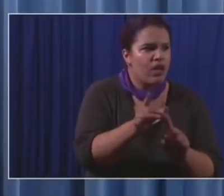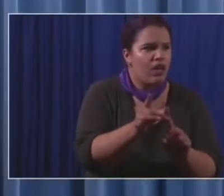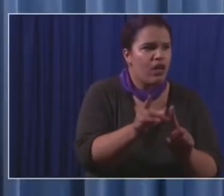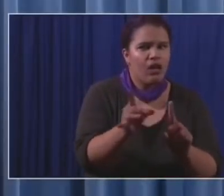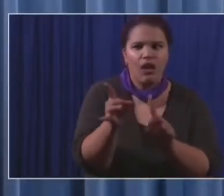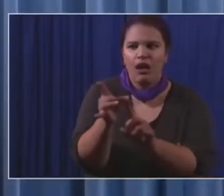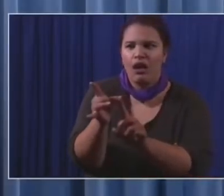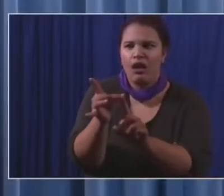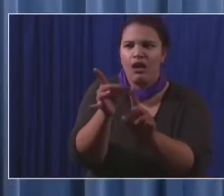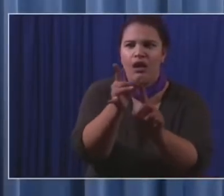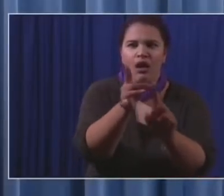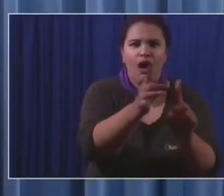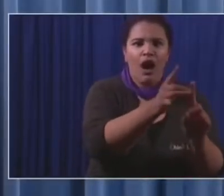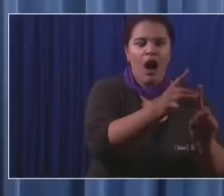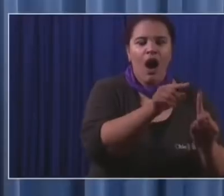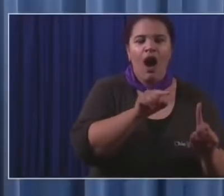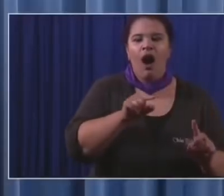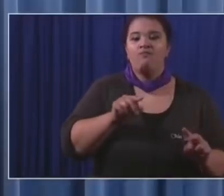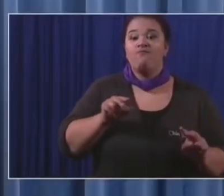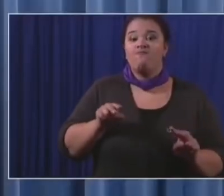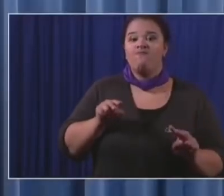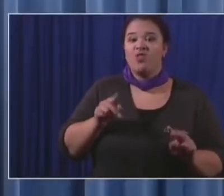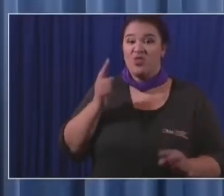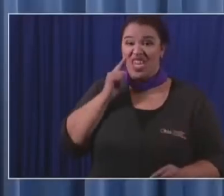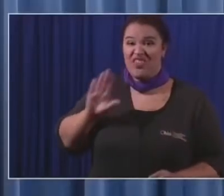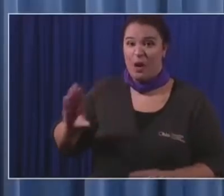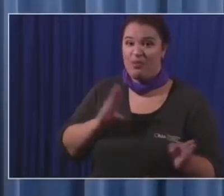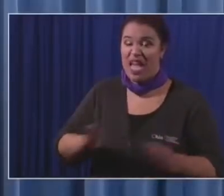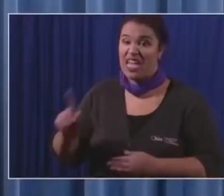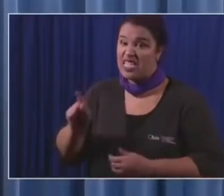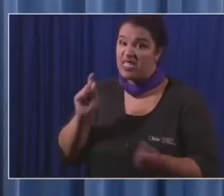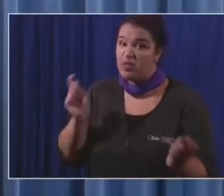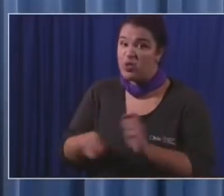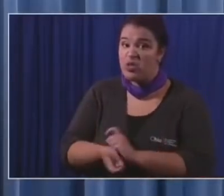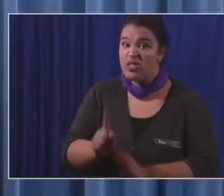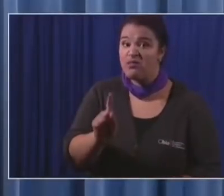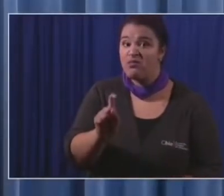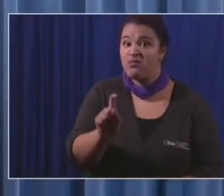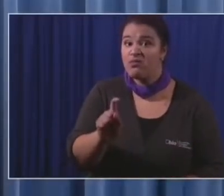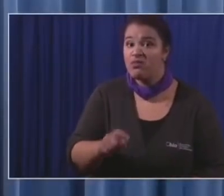Do you think their plan needs to be revised, retweaked? Thank you.